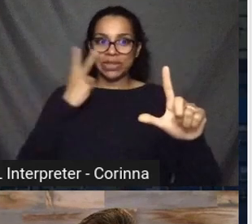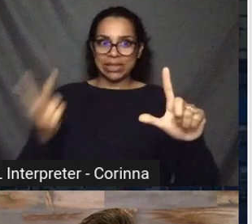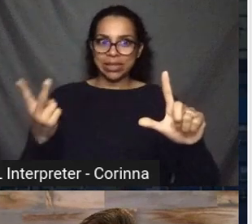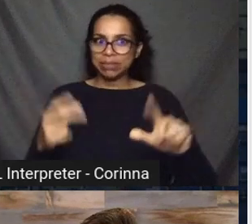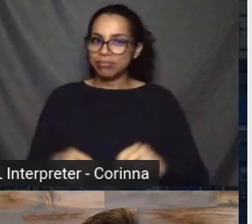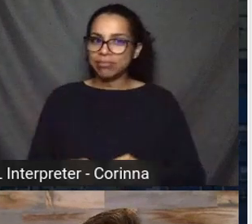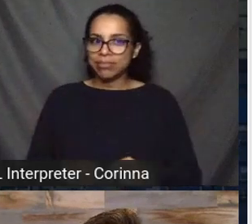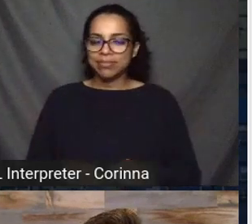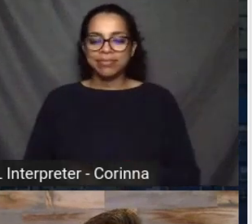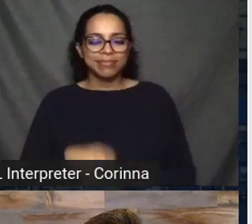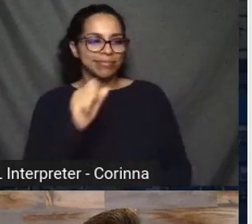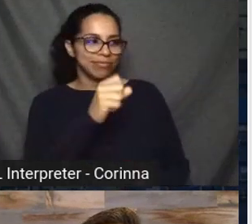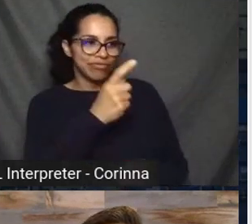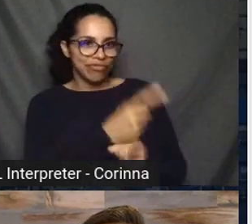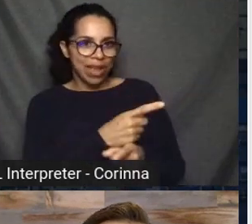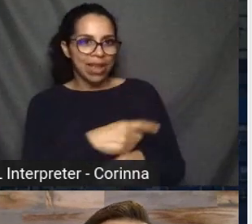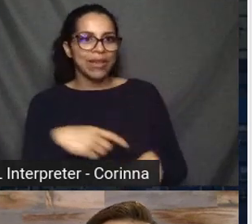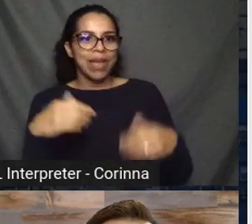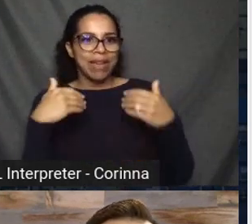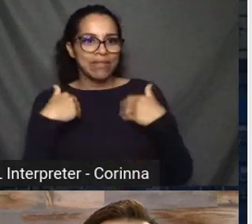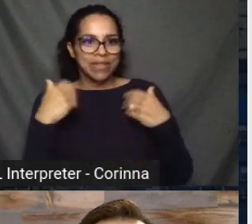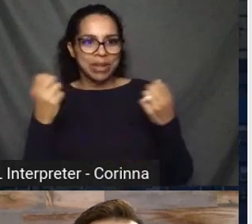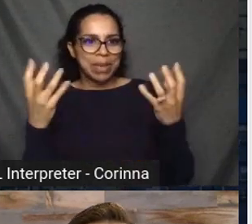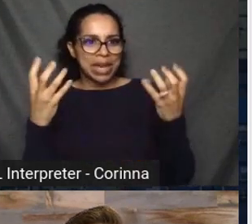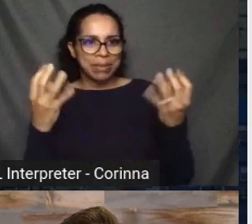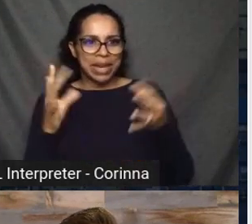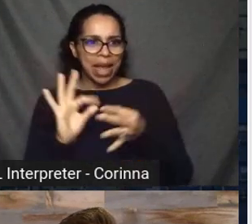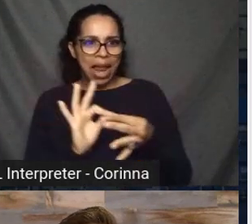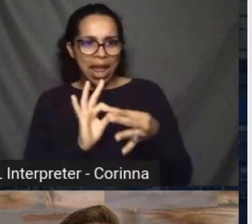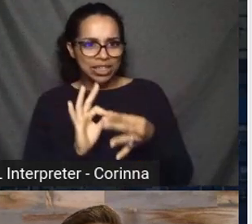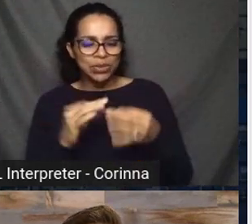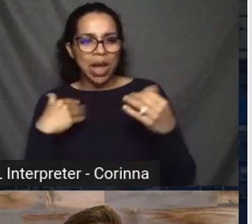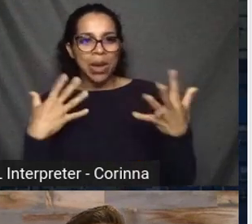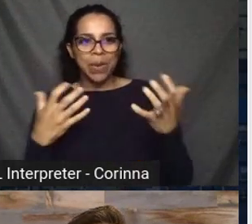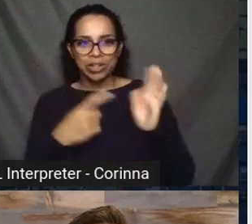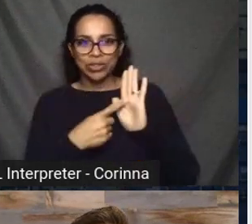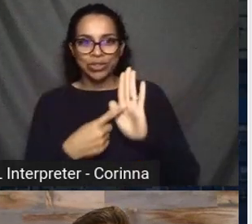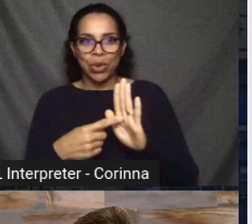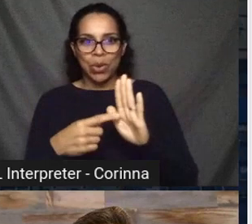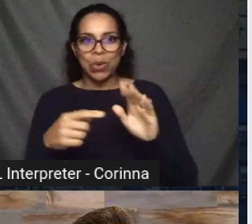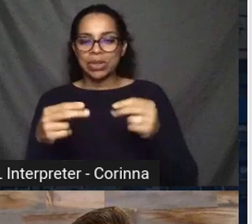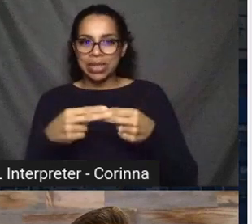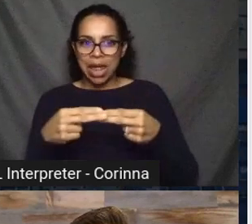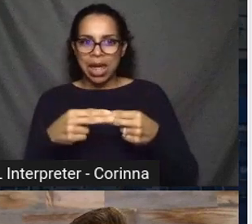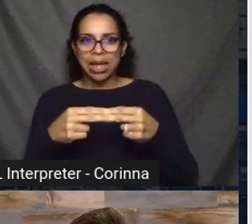too many arrows connections, so I just wanted to bring up some slides so that we have a context.